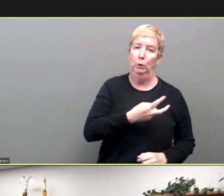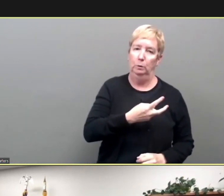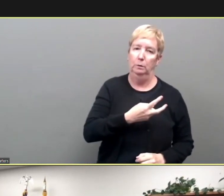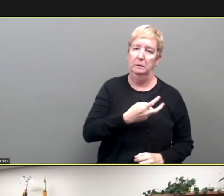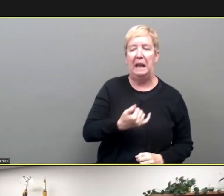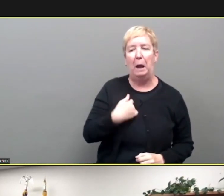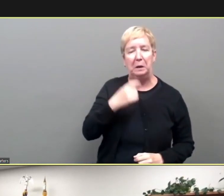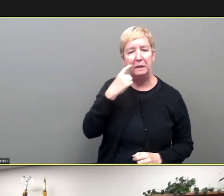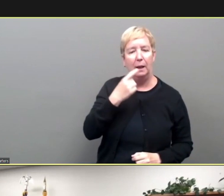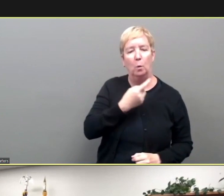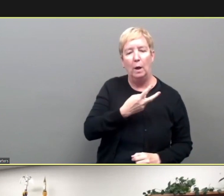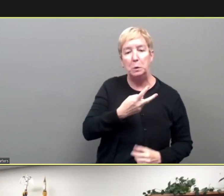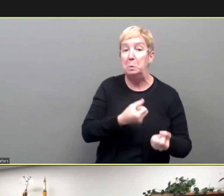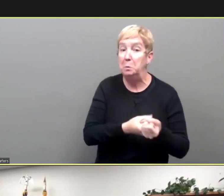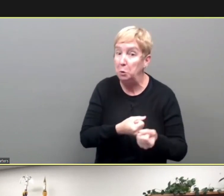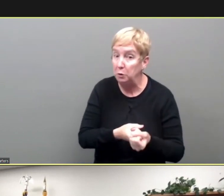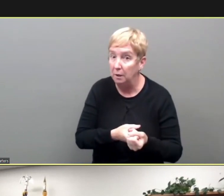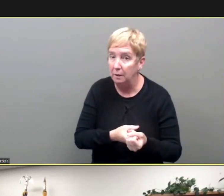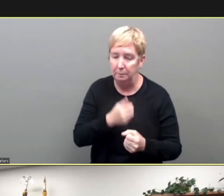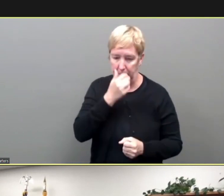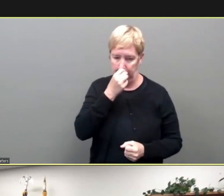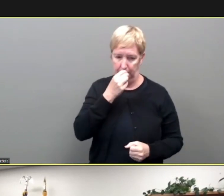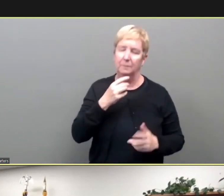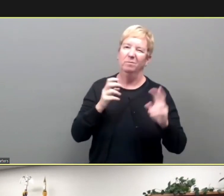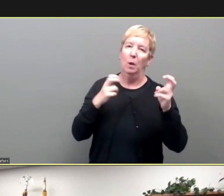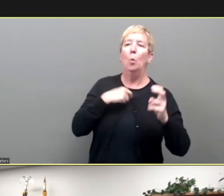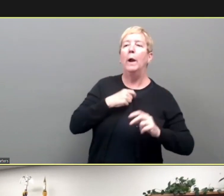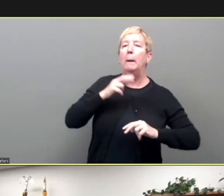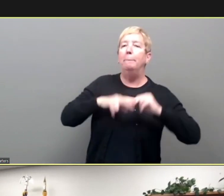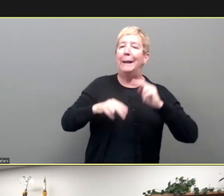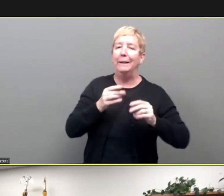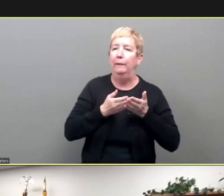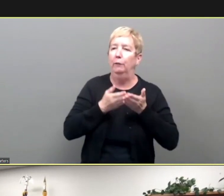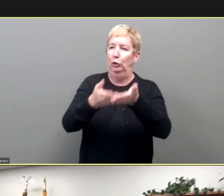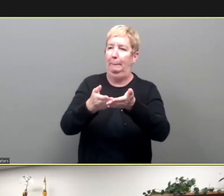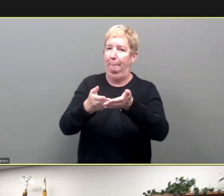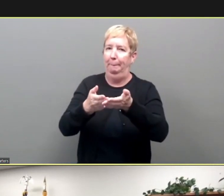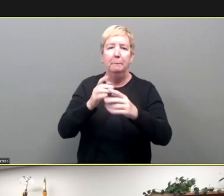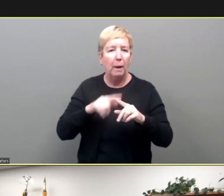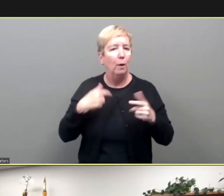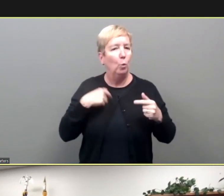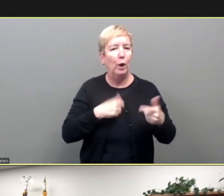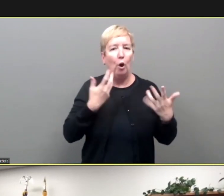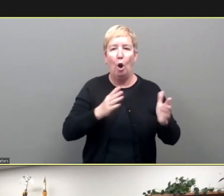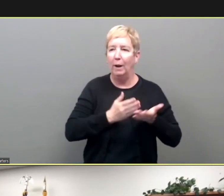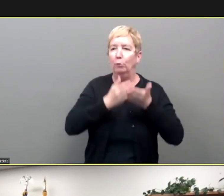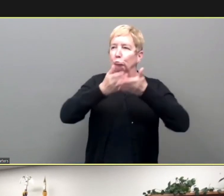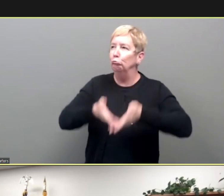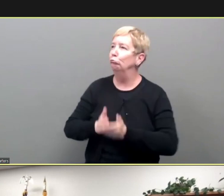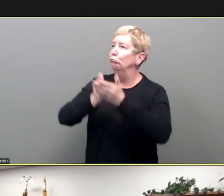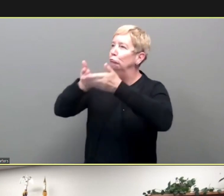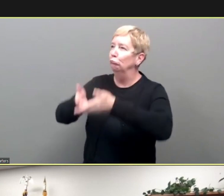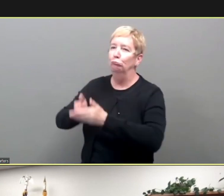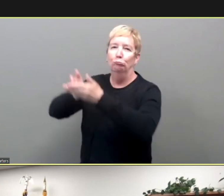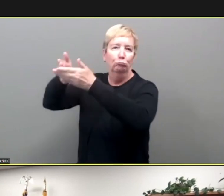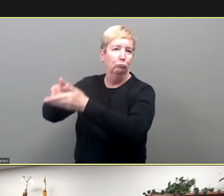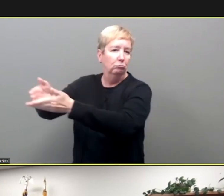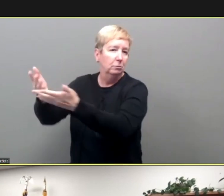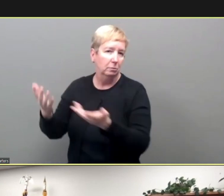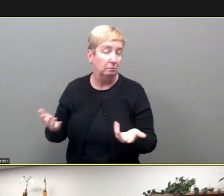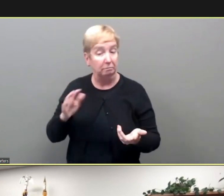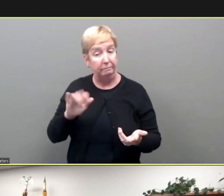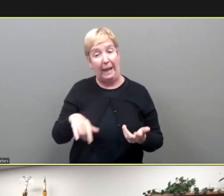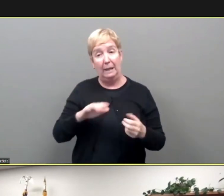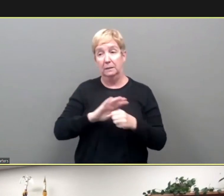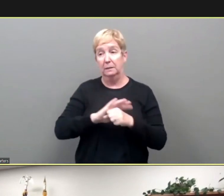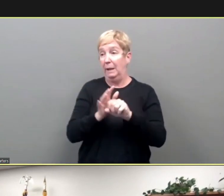seeing, we're building the ship as we sail, and because we're in the middle of this pandemic, and we continue to